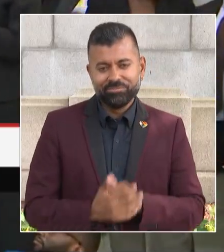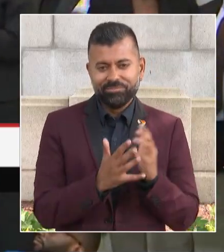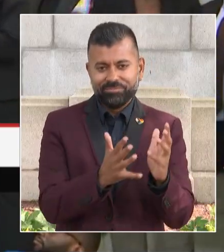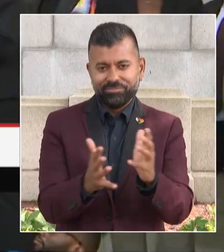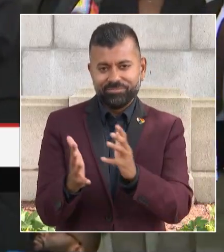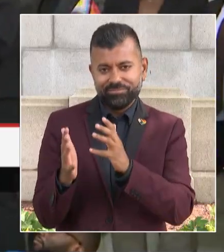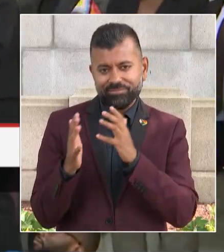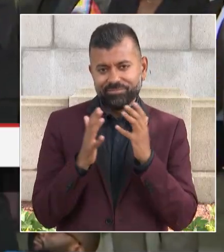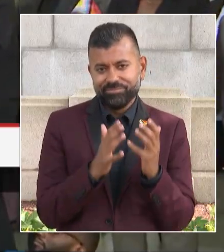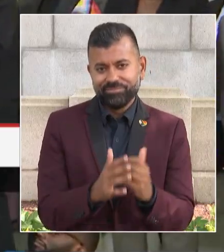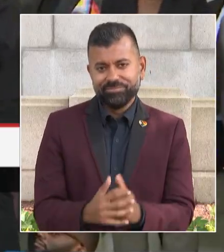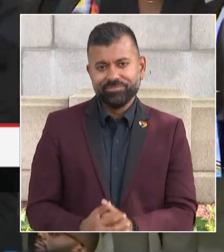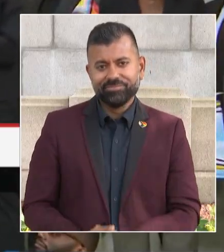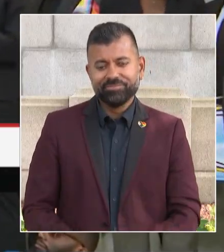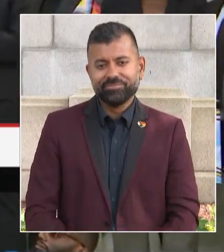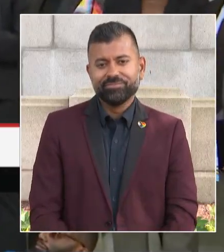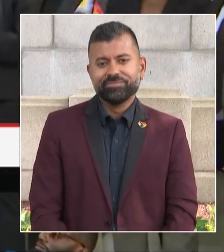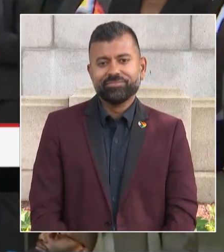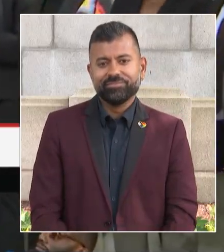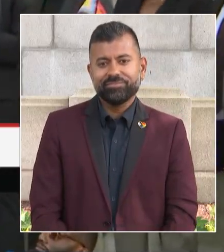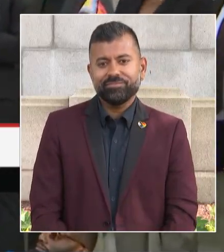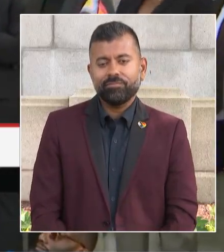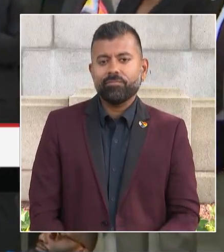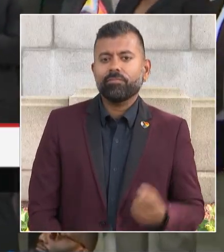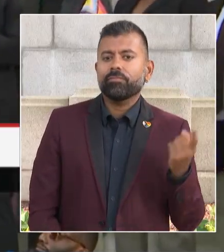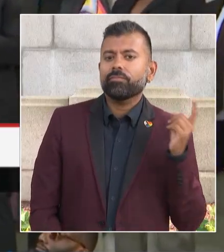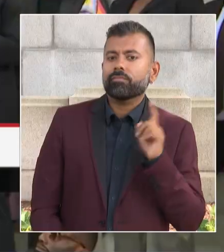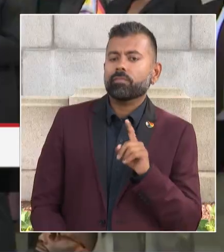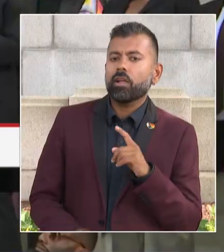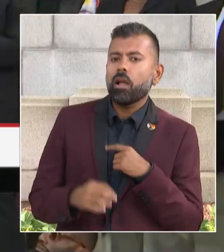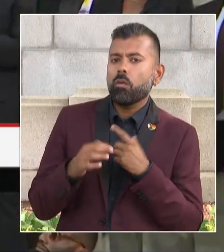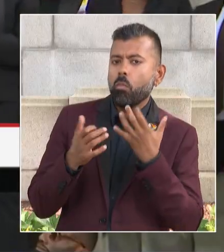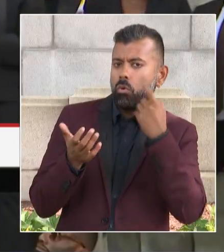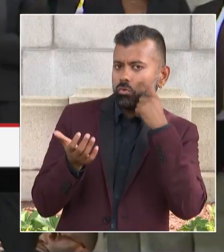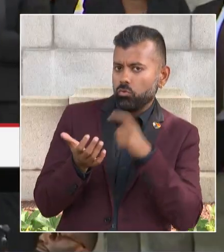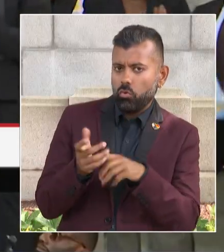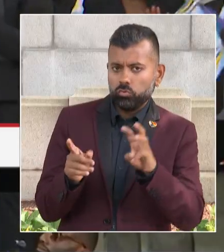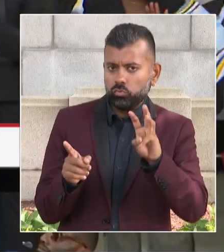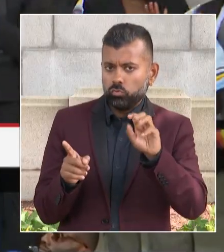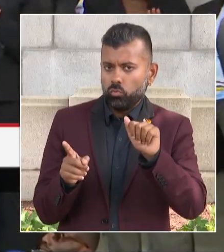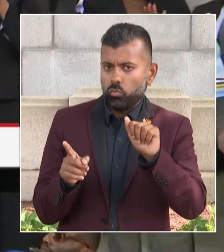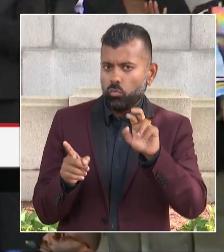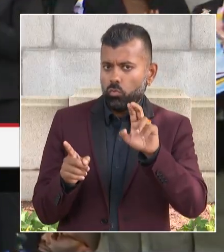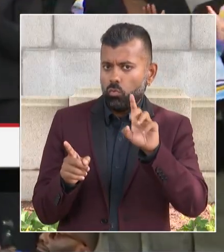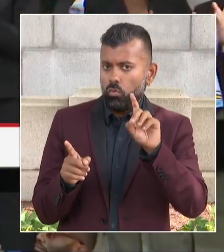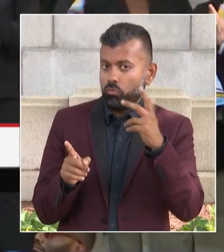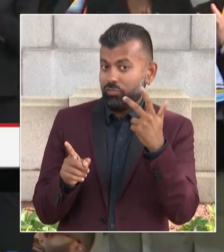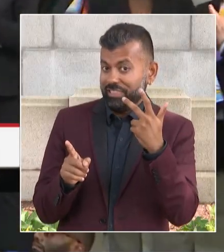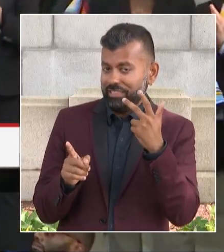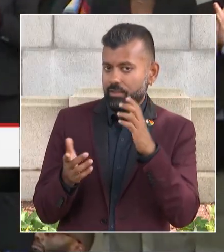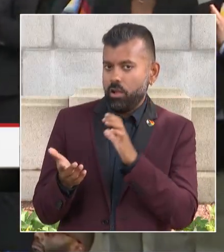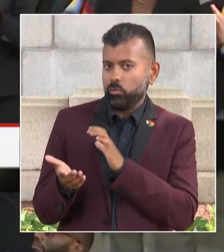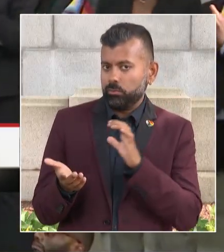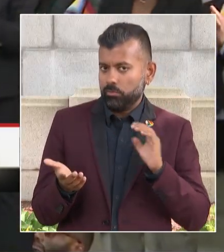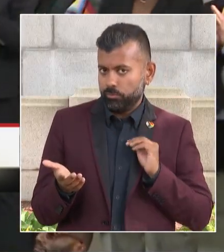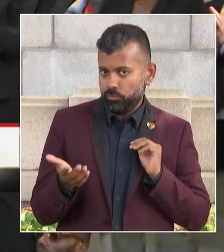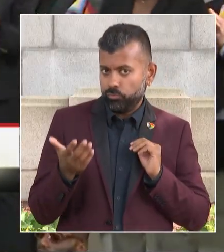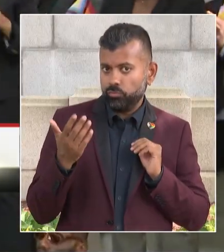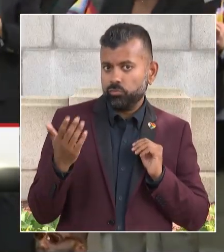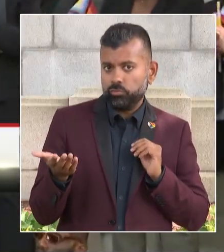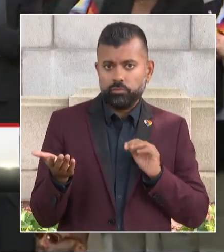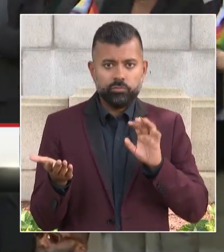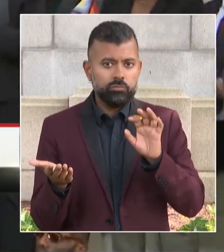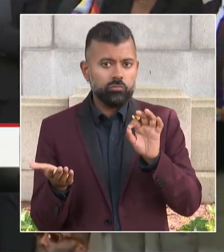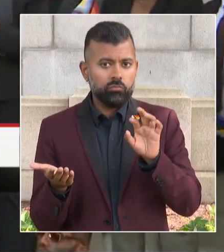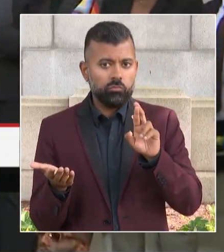I want to note that we've been joined by our Ward 3 colleague, Matthew Fruman, over there. Thank you for being here. I'm Brianna Doe.